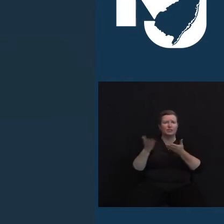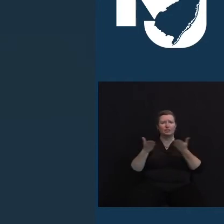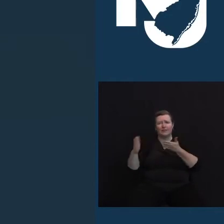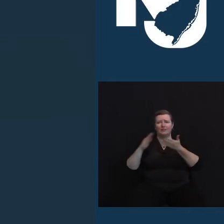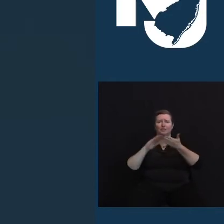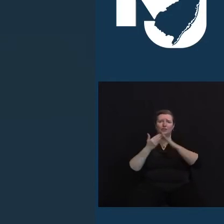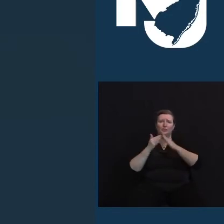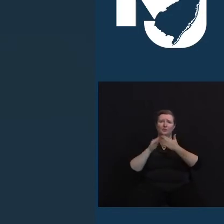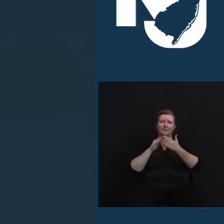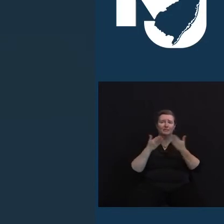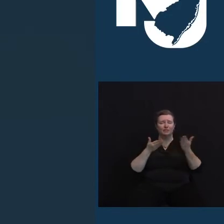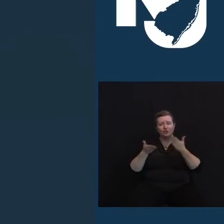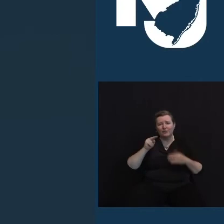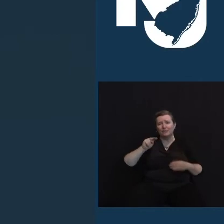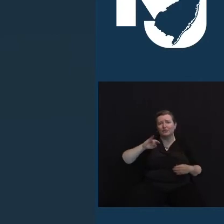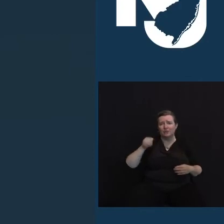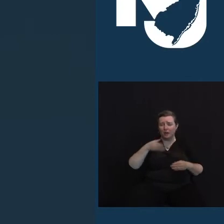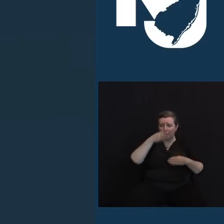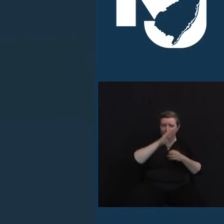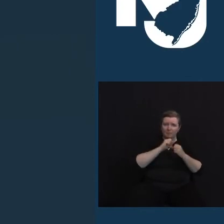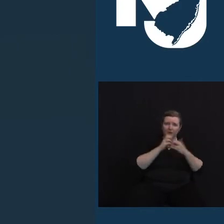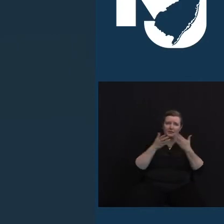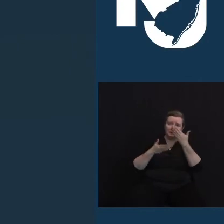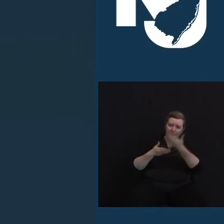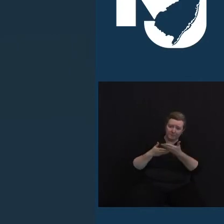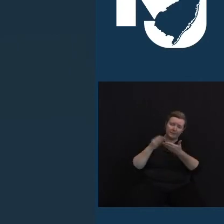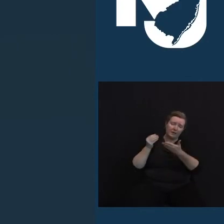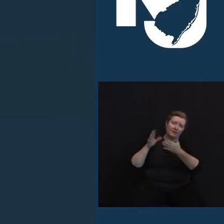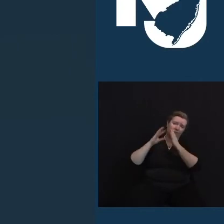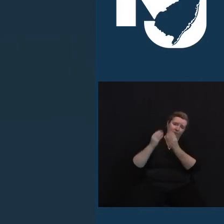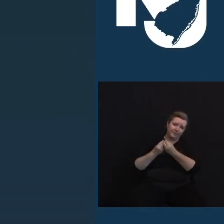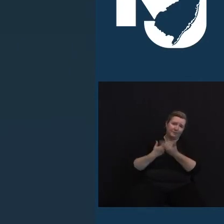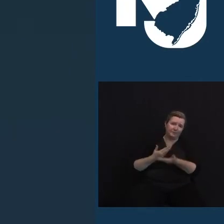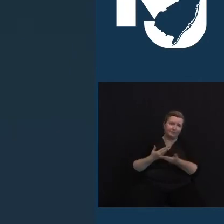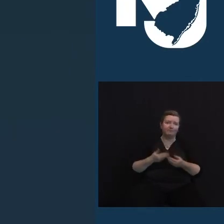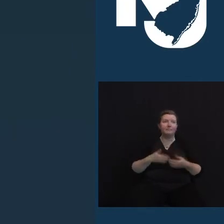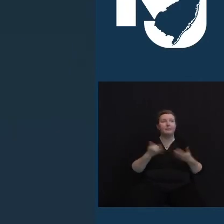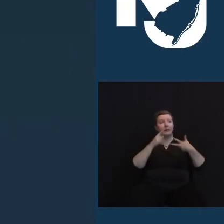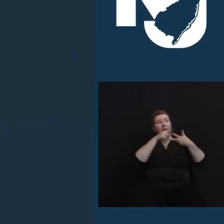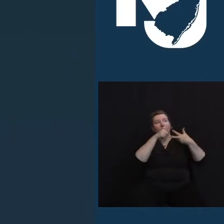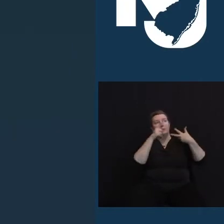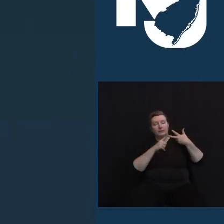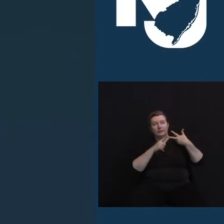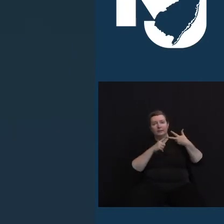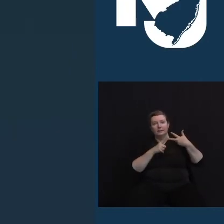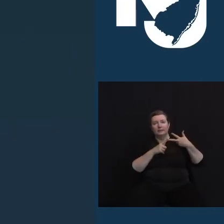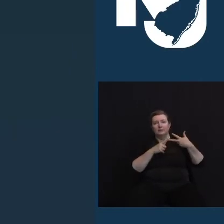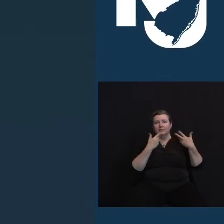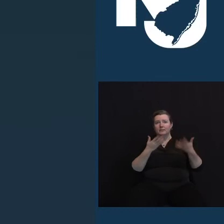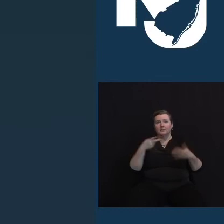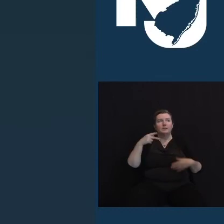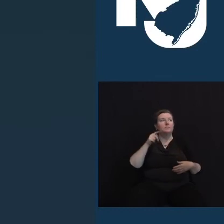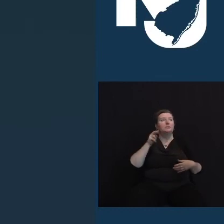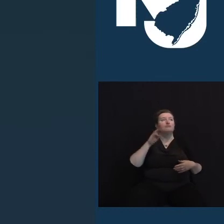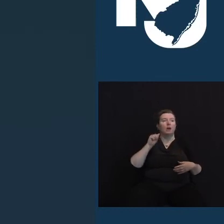state, and may God bless and watch over him. And lastly, we need to keep strong because of Patricia